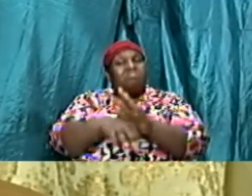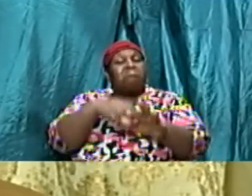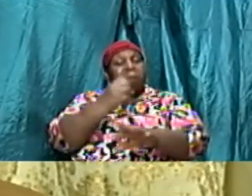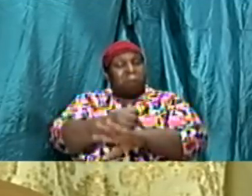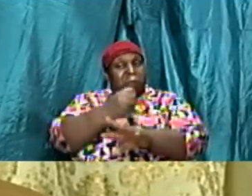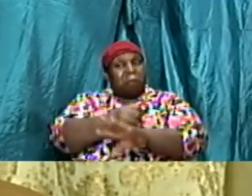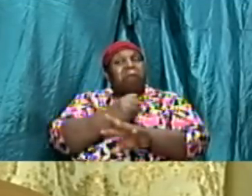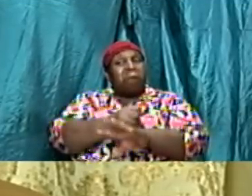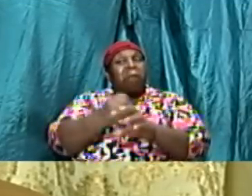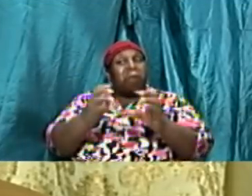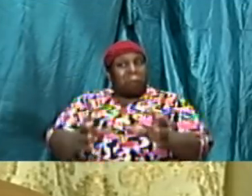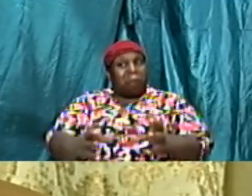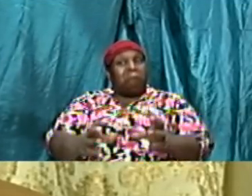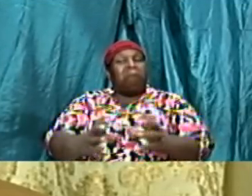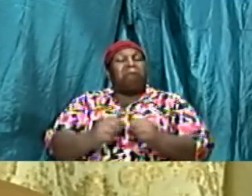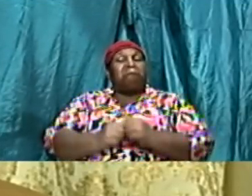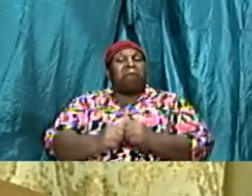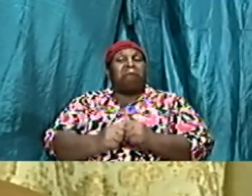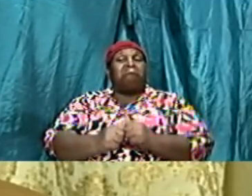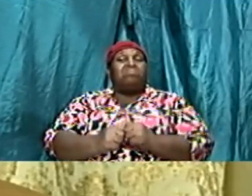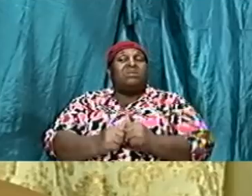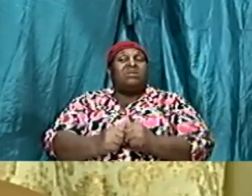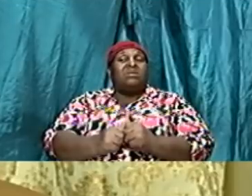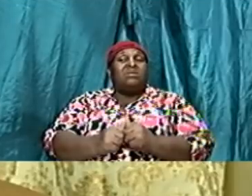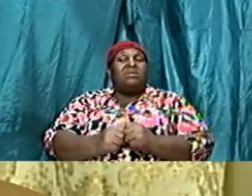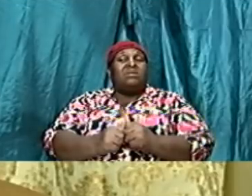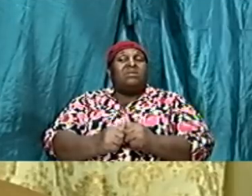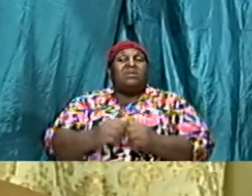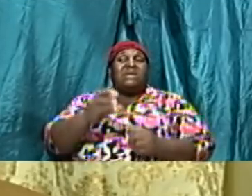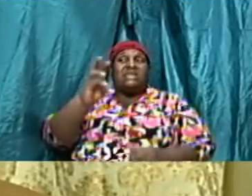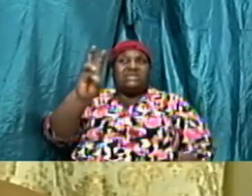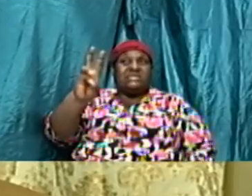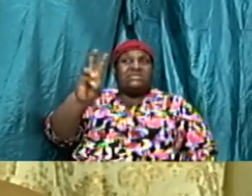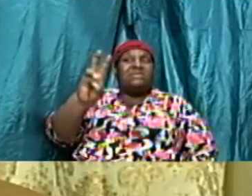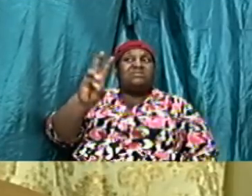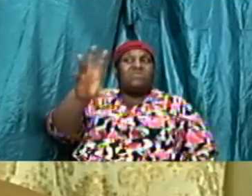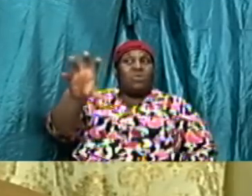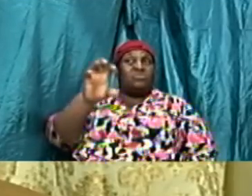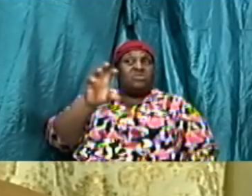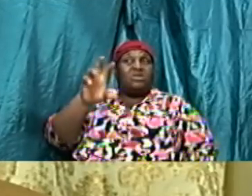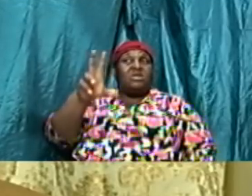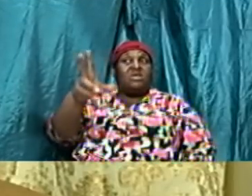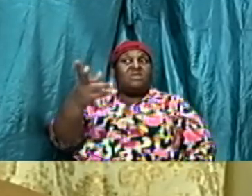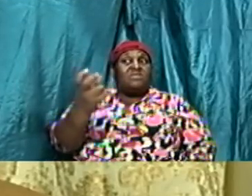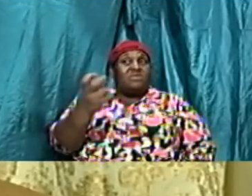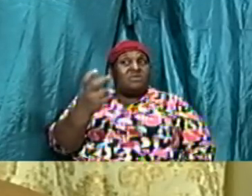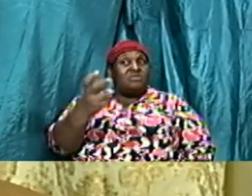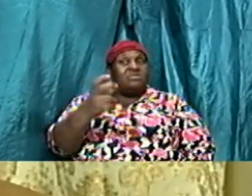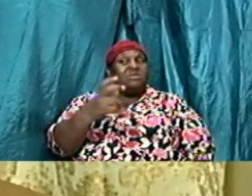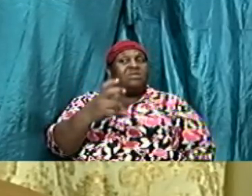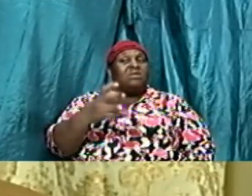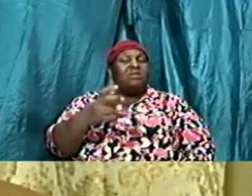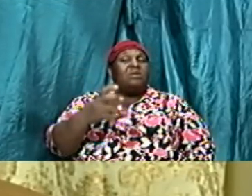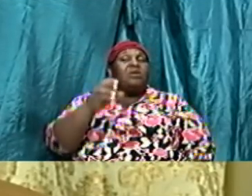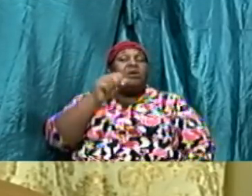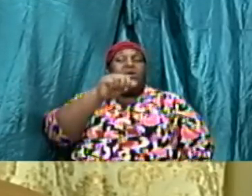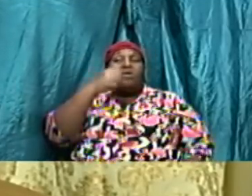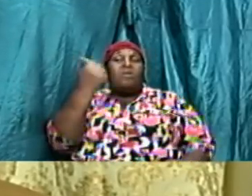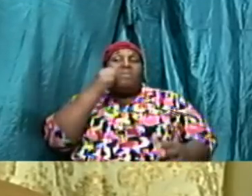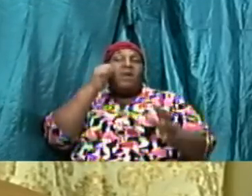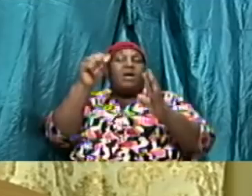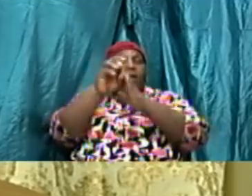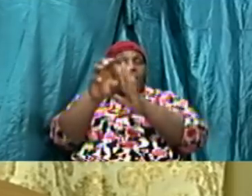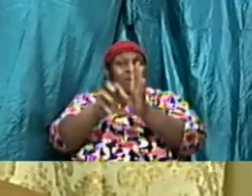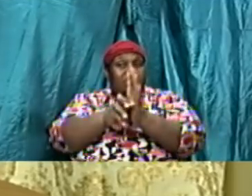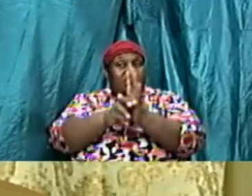stone. Then there were 613 commandments that interpreted the